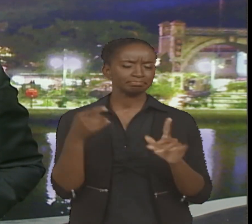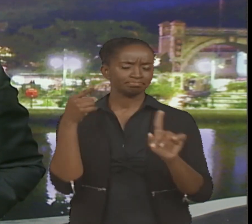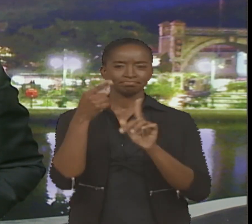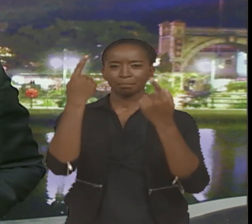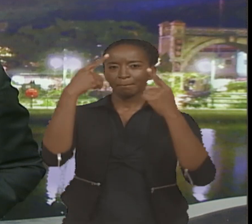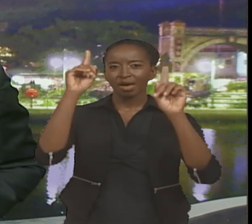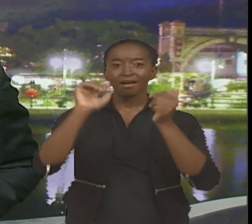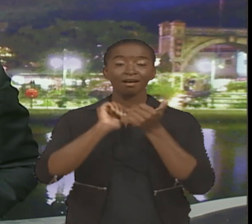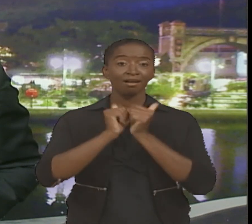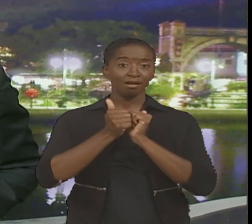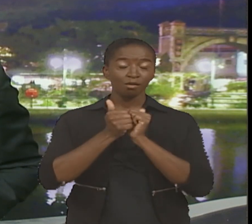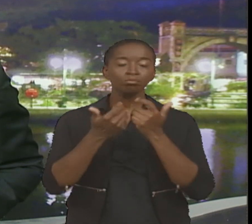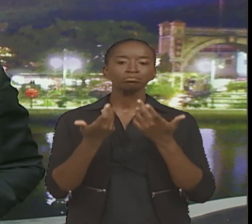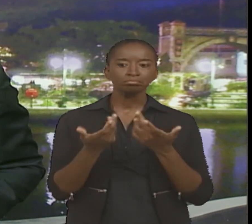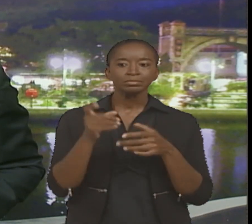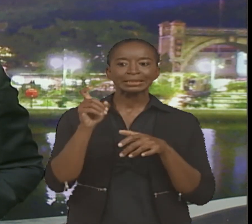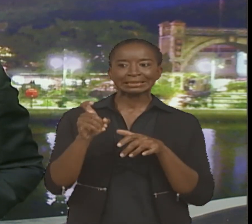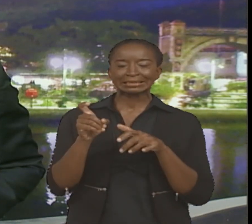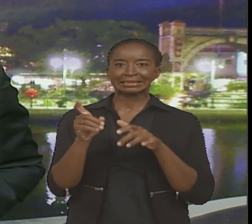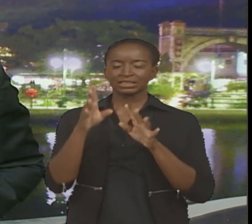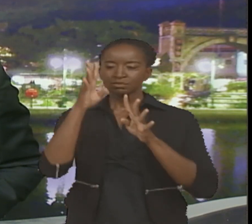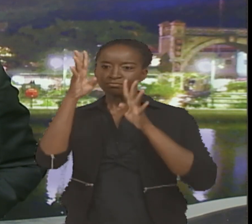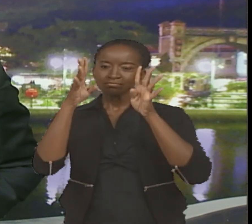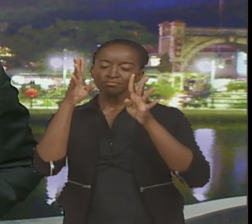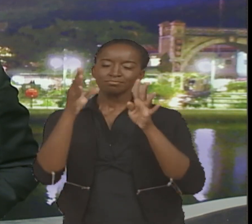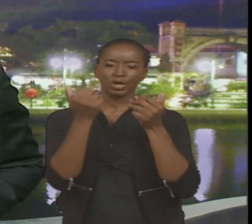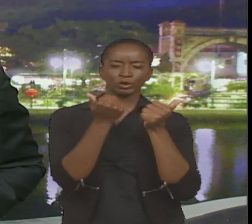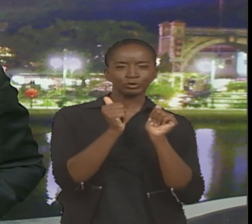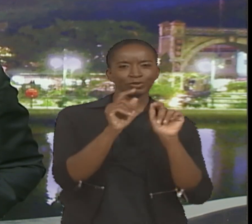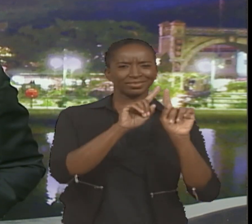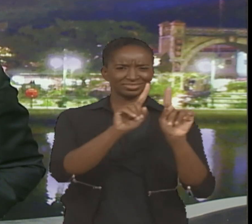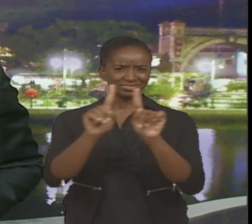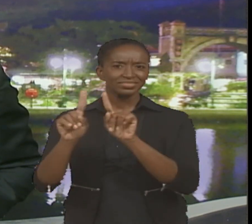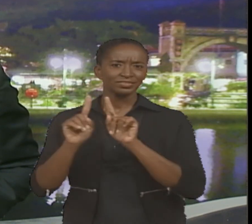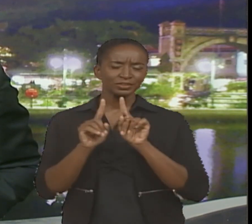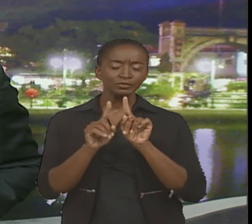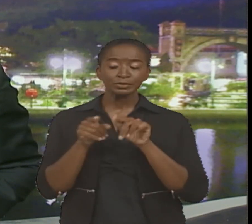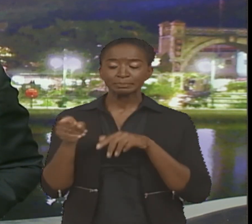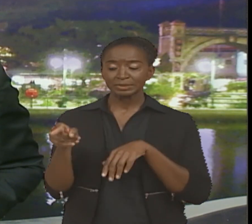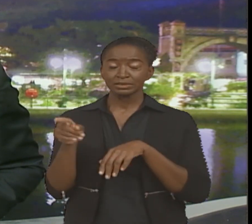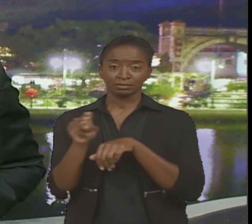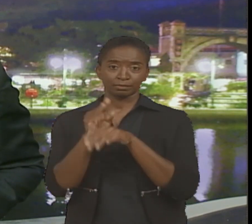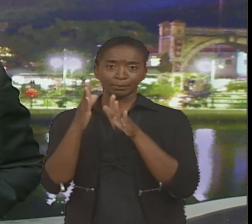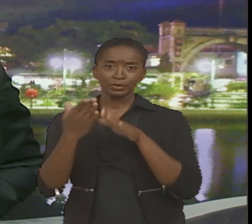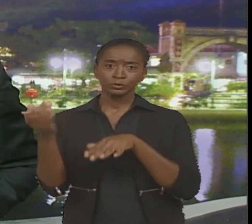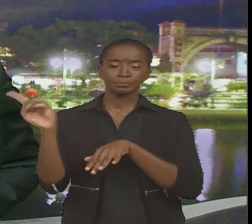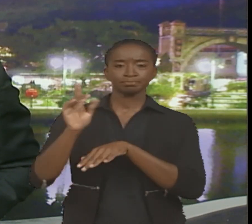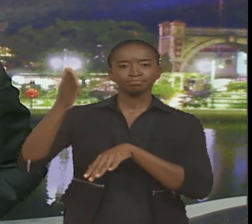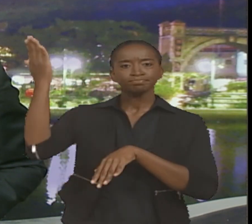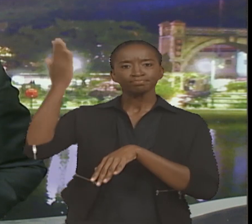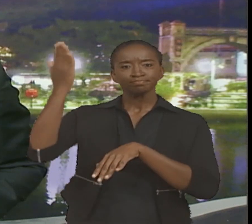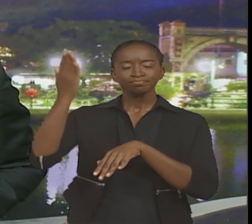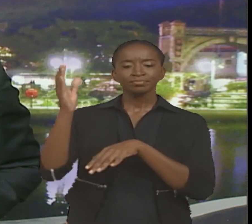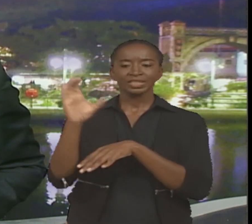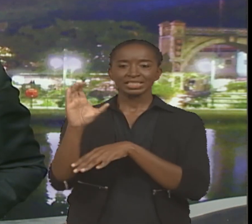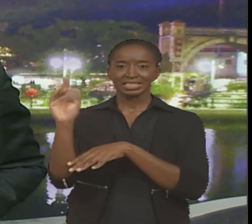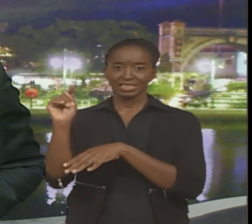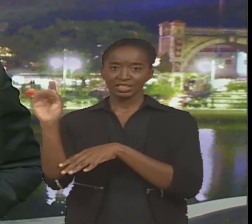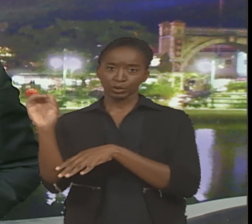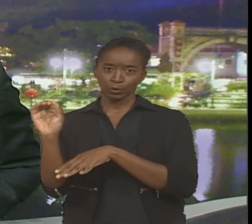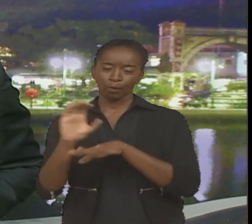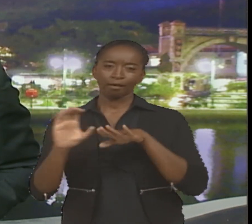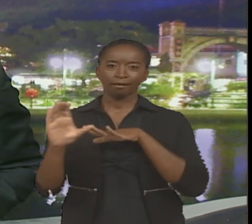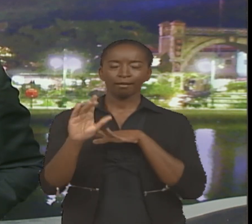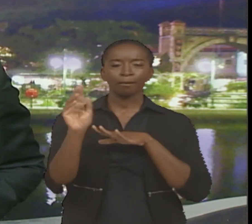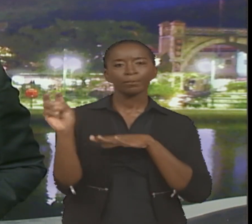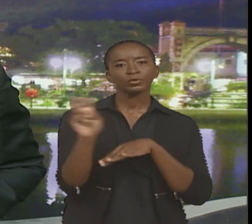venture into areas it has not gone before. Mr. Simmons was speaking to the Caribbean Tourism Organization at the ongoing World Travel Market